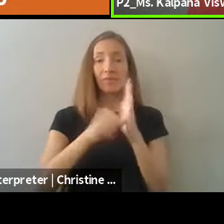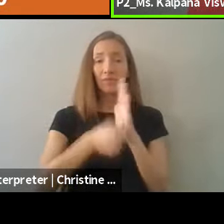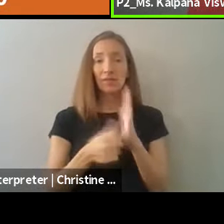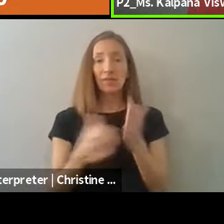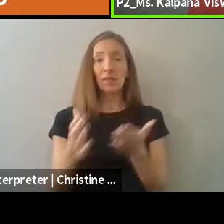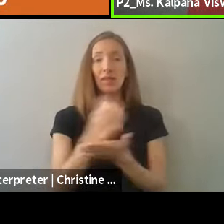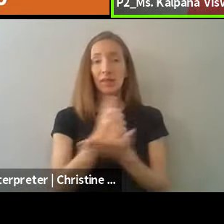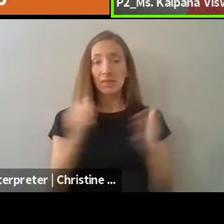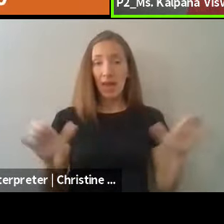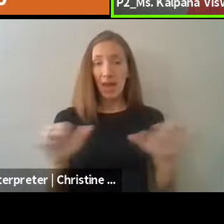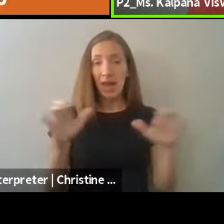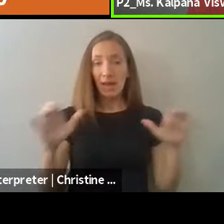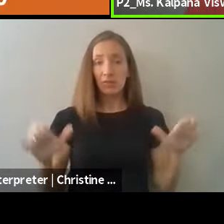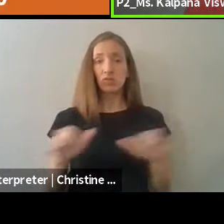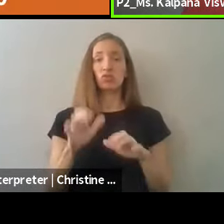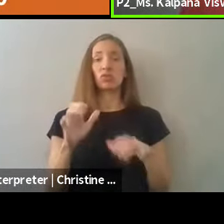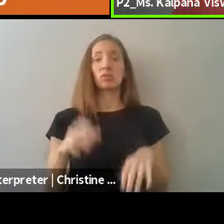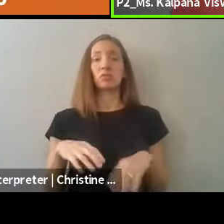negotiation. Thank you.